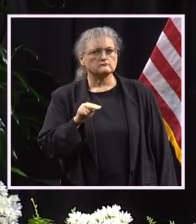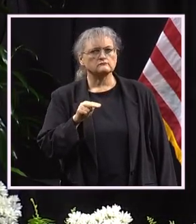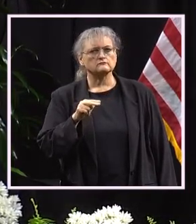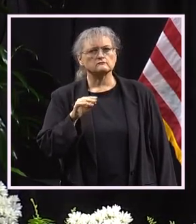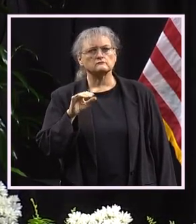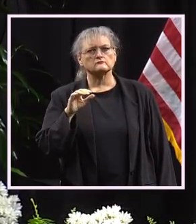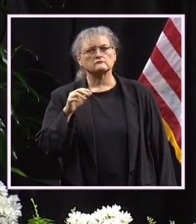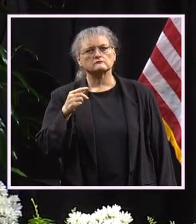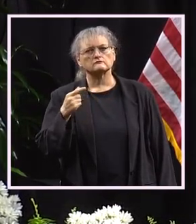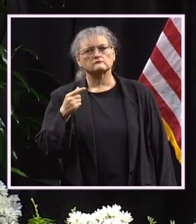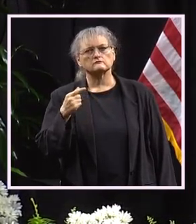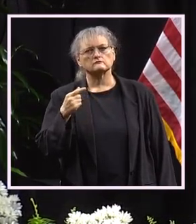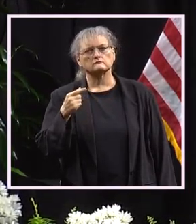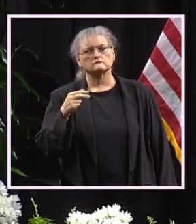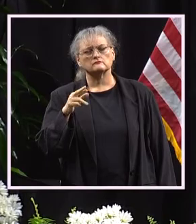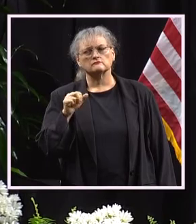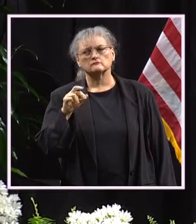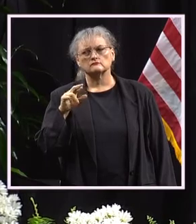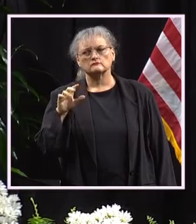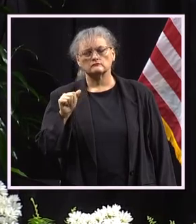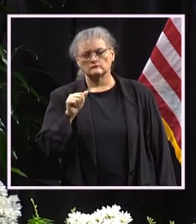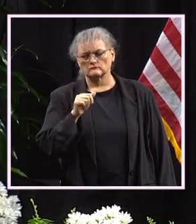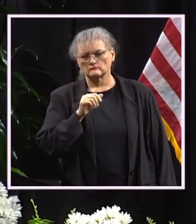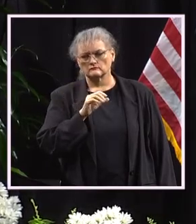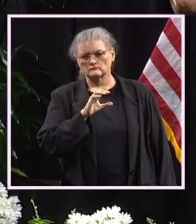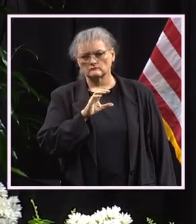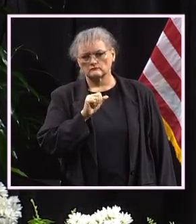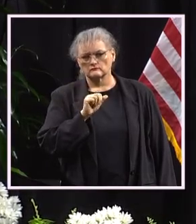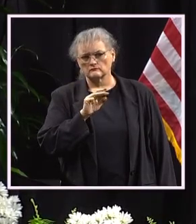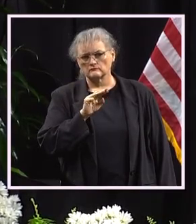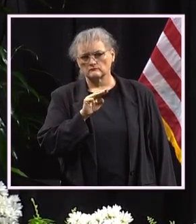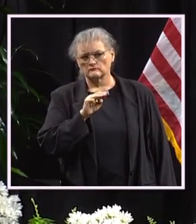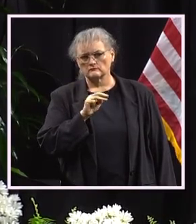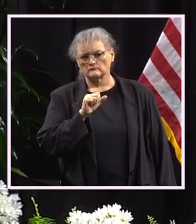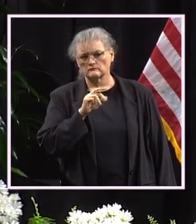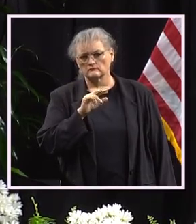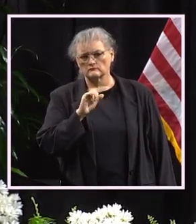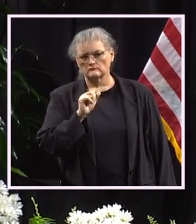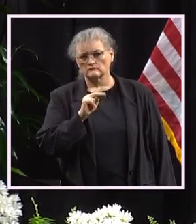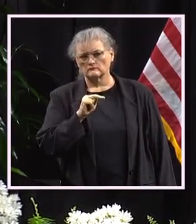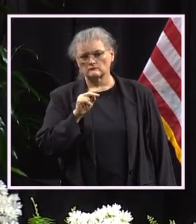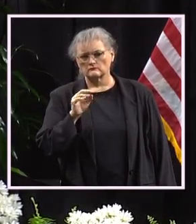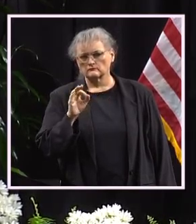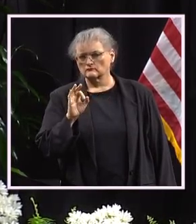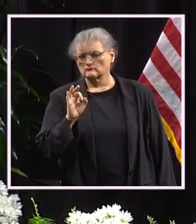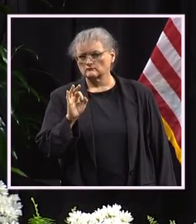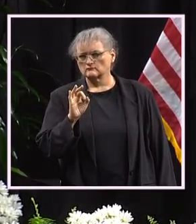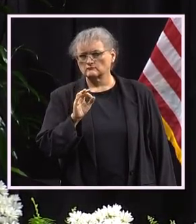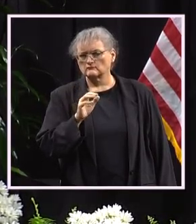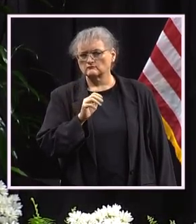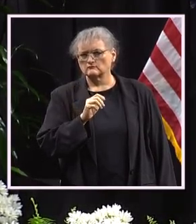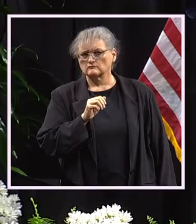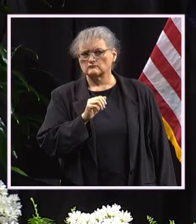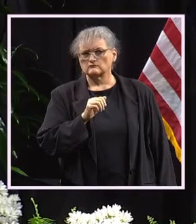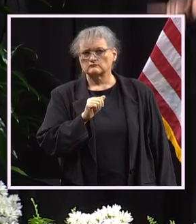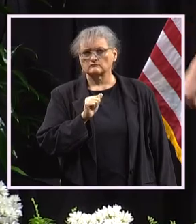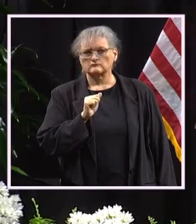laude. Cameron Alejandra Morrison. Cameron.